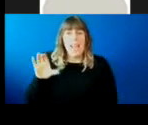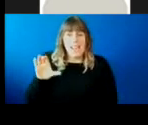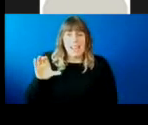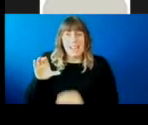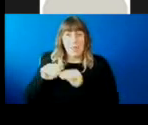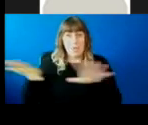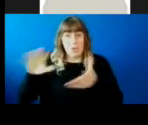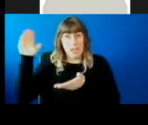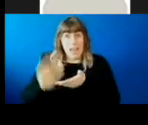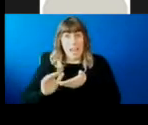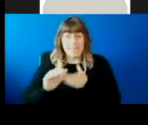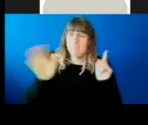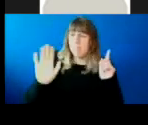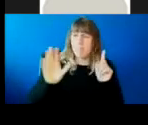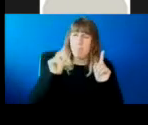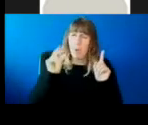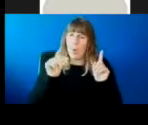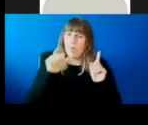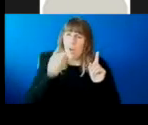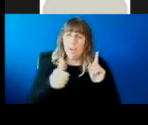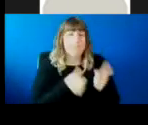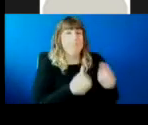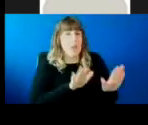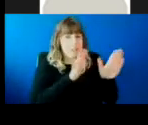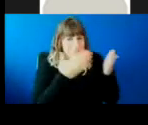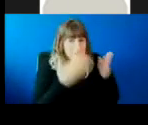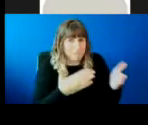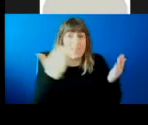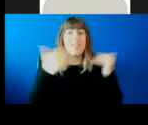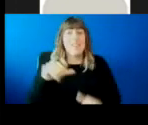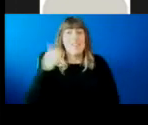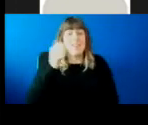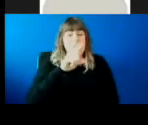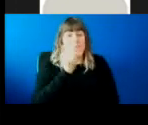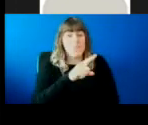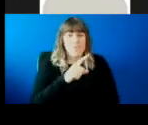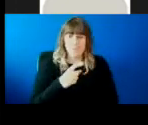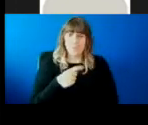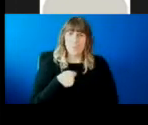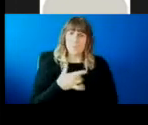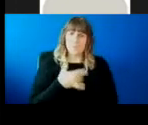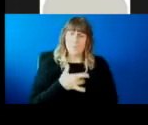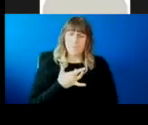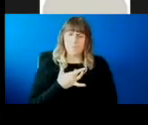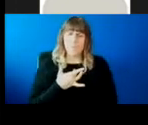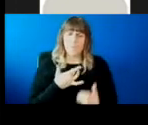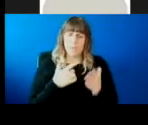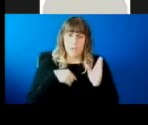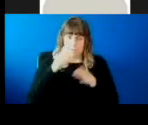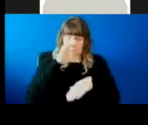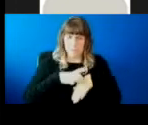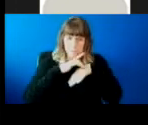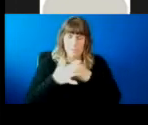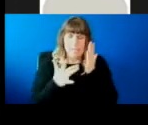it has no impact on that. Yeah. Awesome. Okay, another question here. I find myself frequently getting hung up on the technical aspects of social